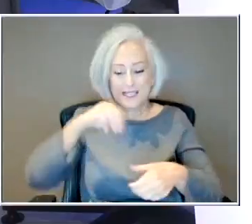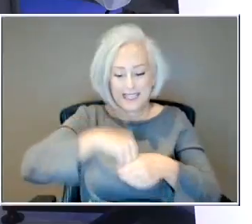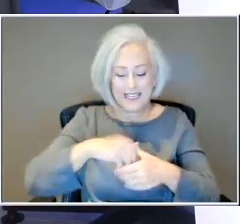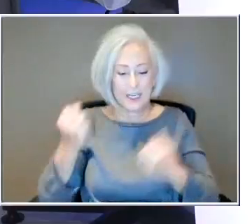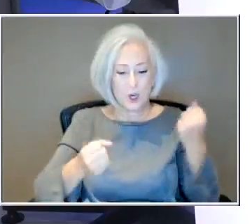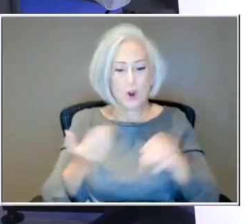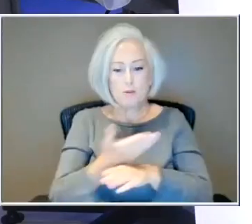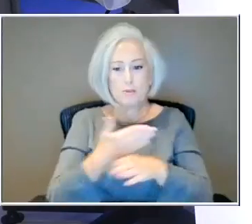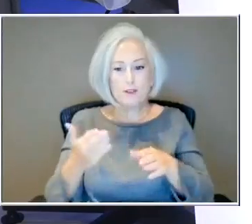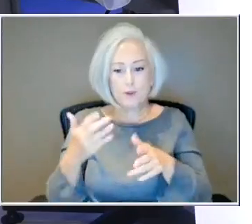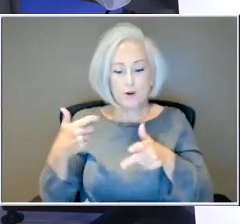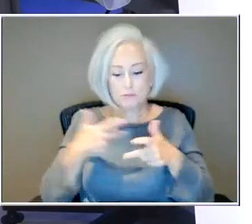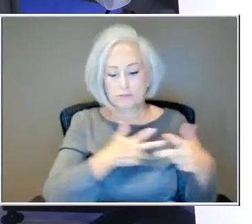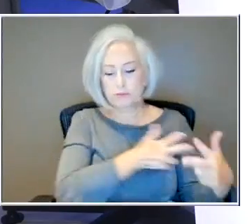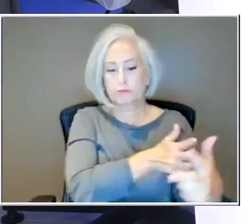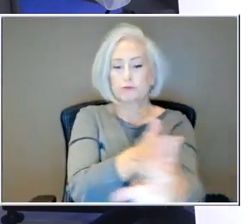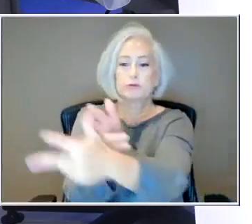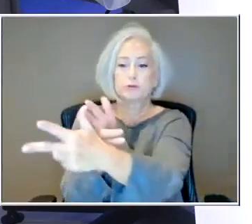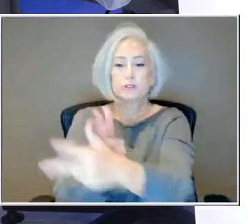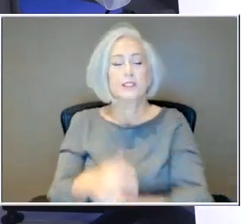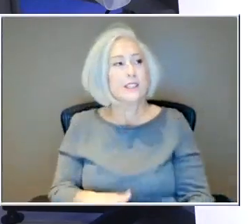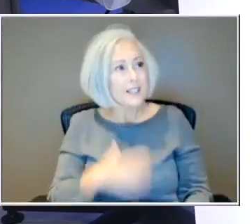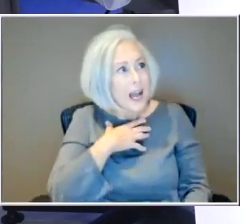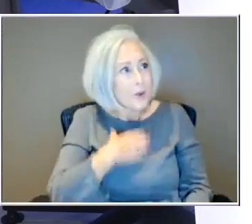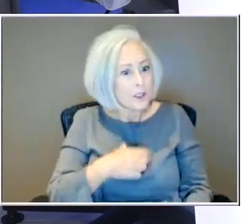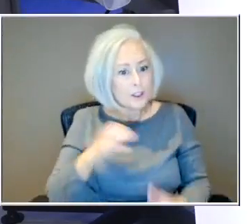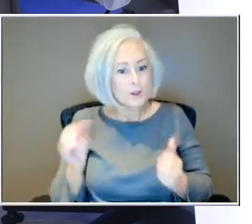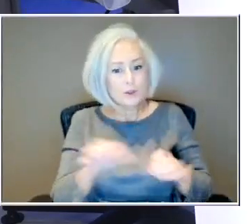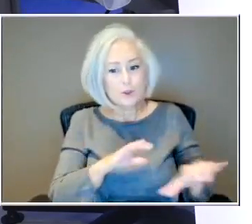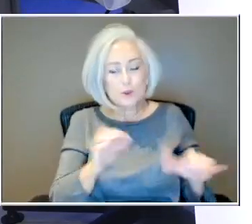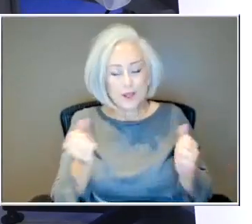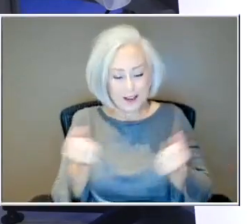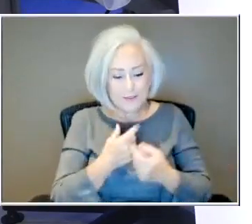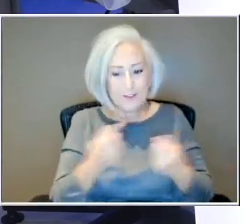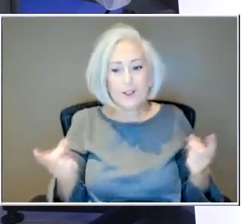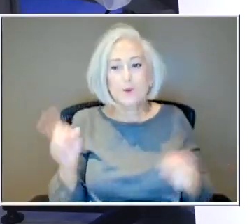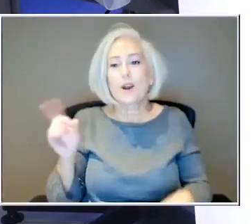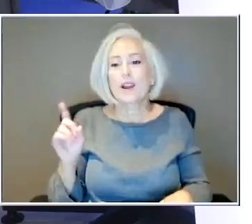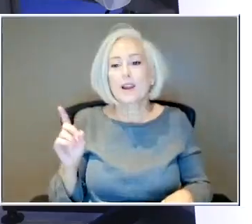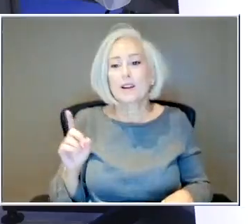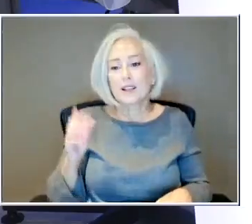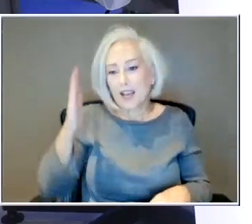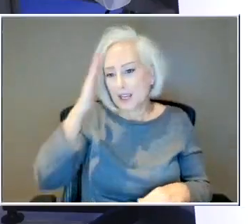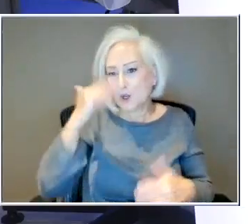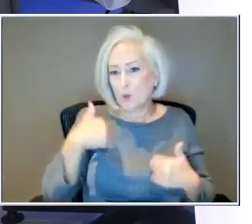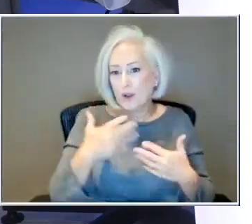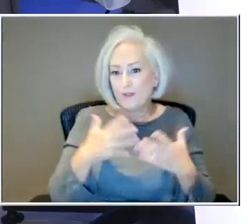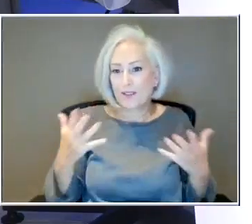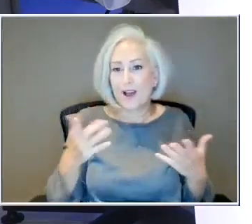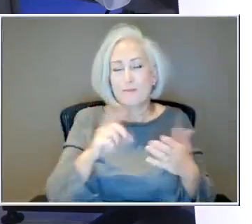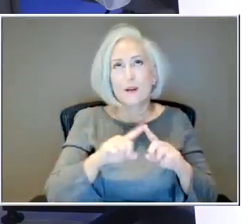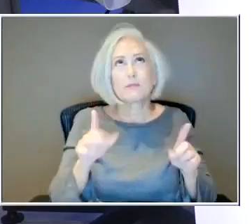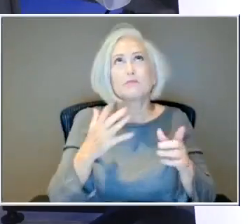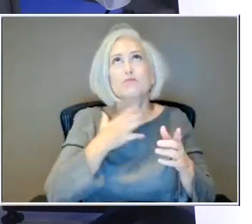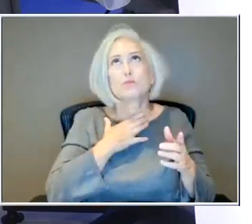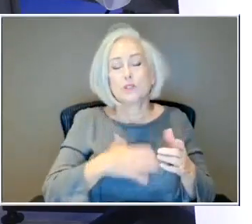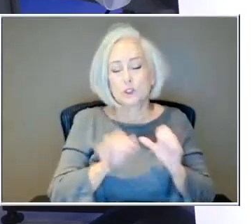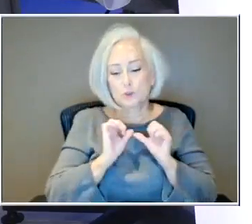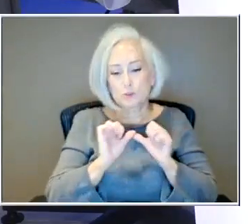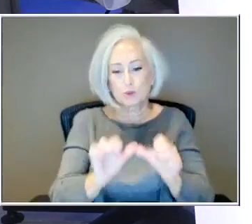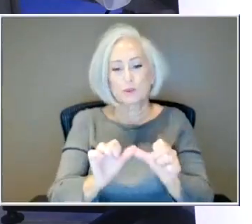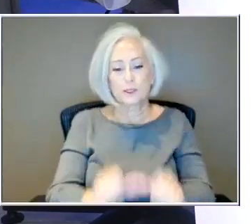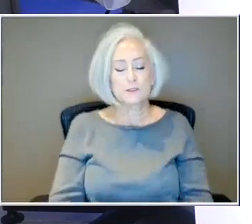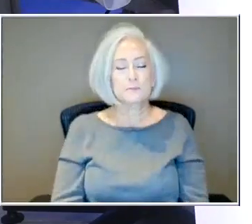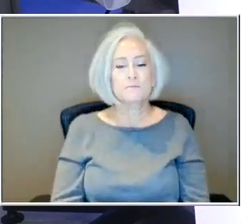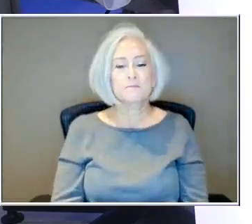that would take off everywhere. I know we do them a lot. Yeah. But it's just, I just wish that these would be a permanent thing. Dr. Silver, we were